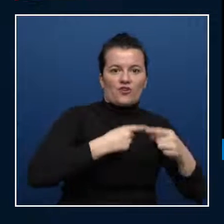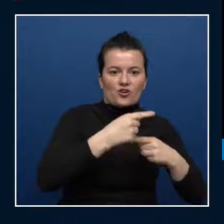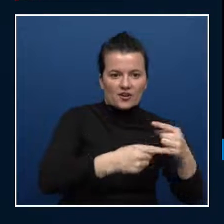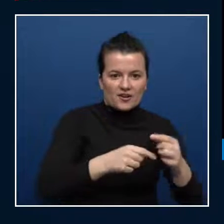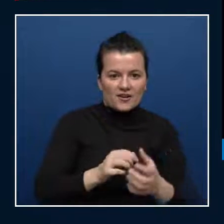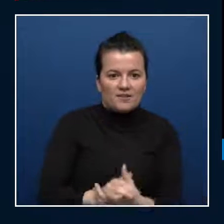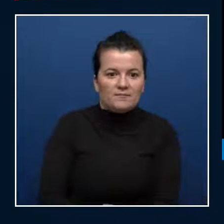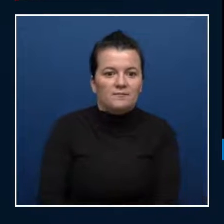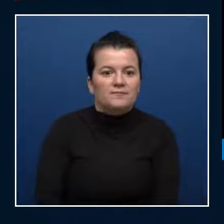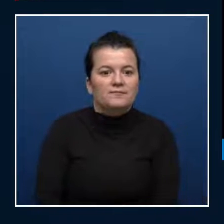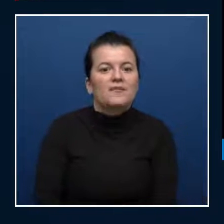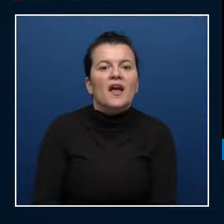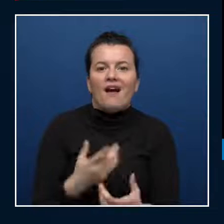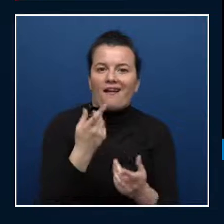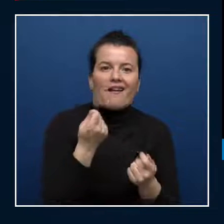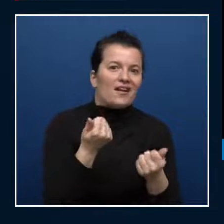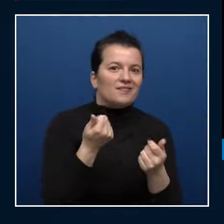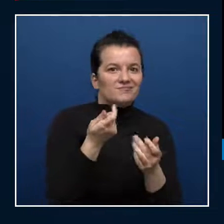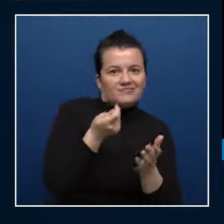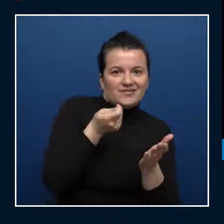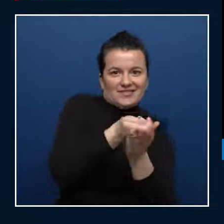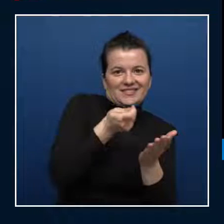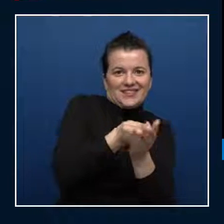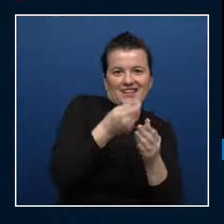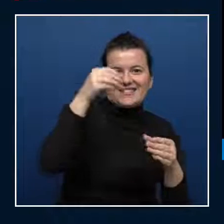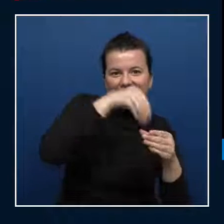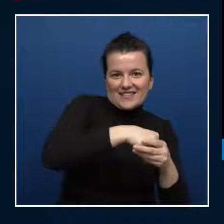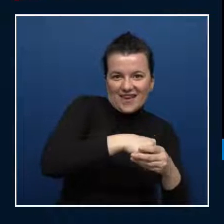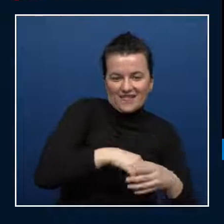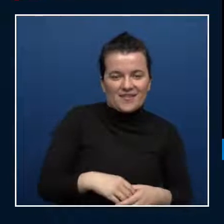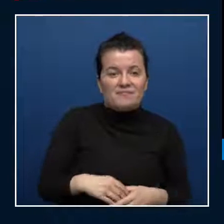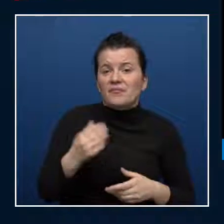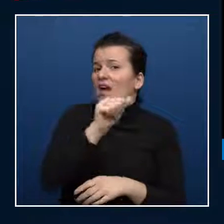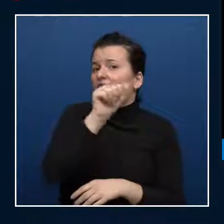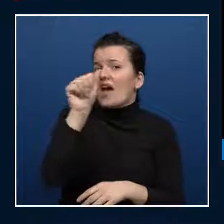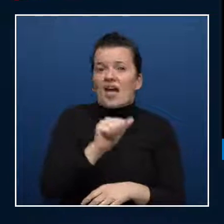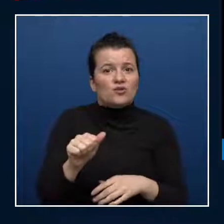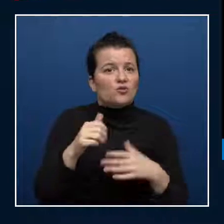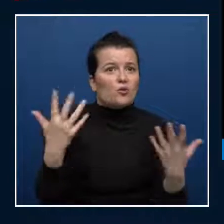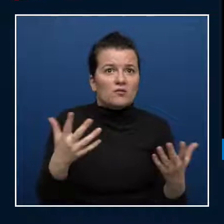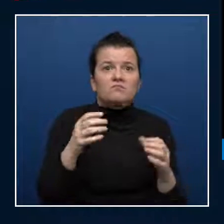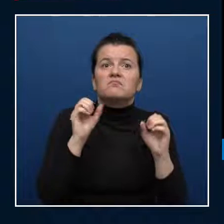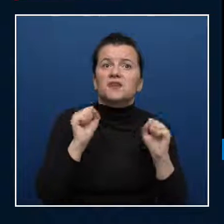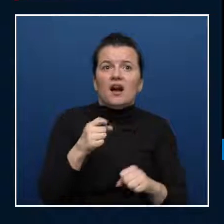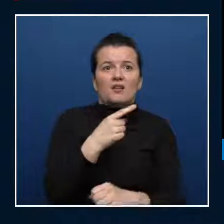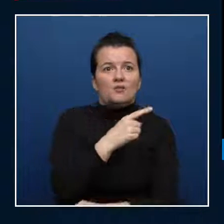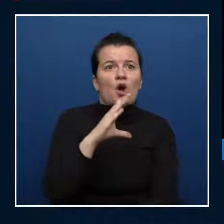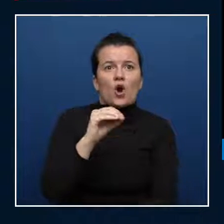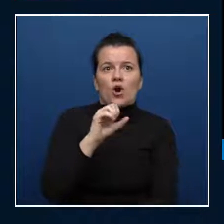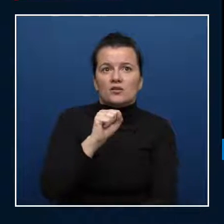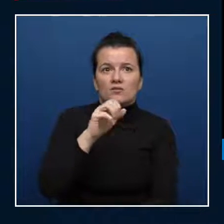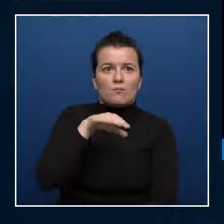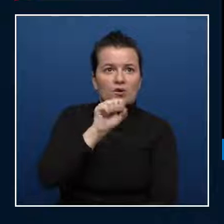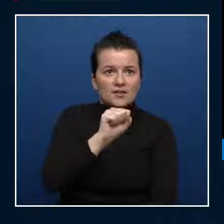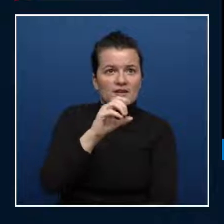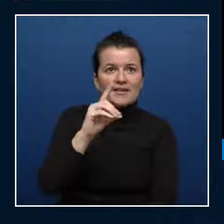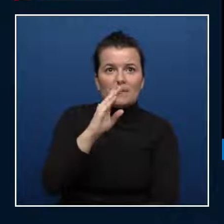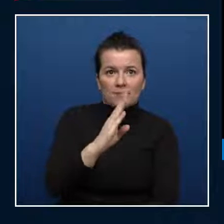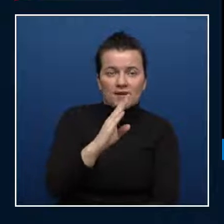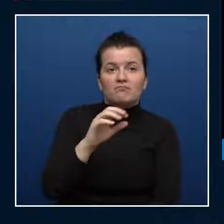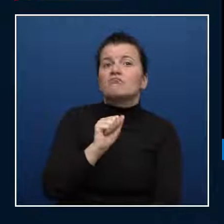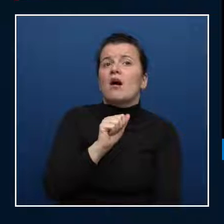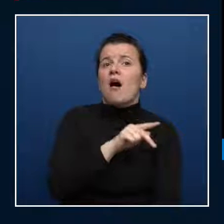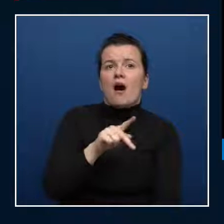with, again, a lot of Azure services, it supports Cosmos DB, App Service, MySQL, Azure SQL,